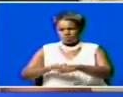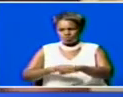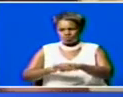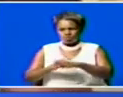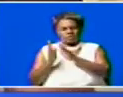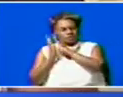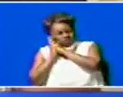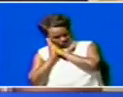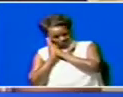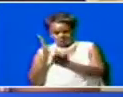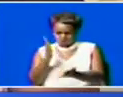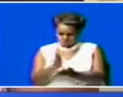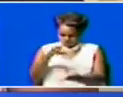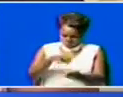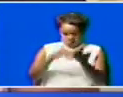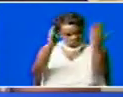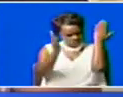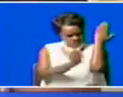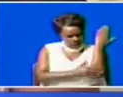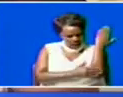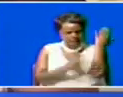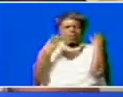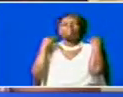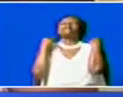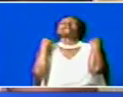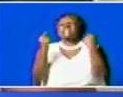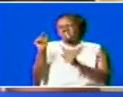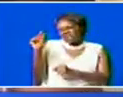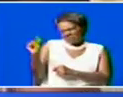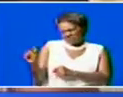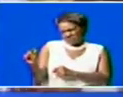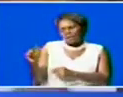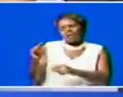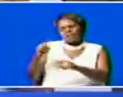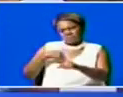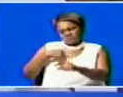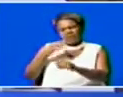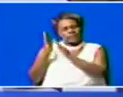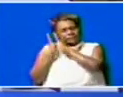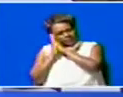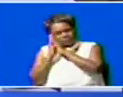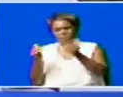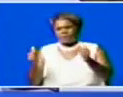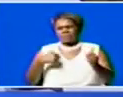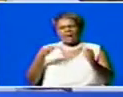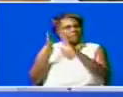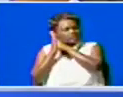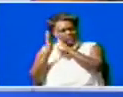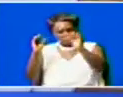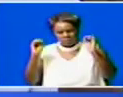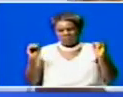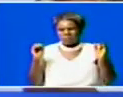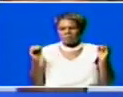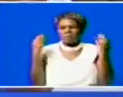as bad as the condition was, as thin as that mattress was, I got good sleep. That night I didn't sleep.